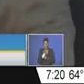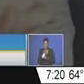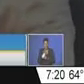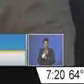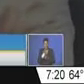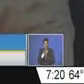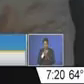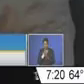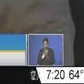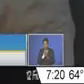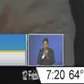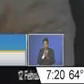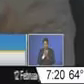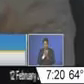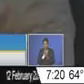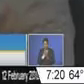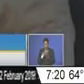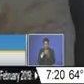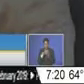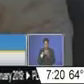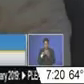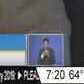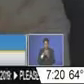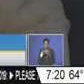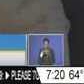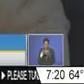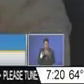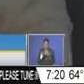commercials, one-minute commercials. And so now with the